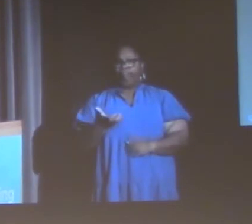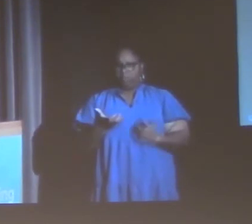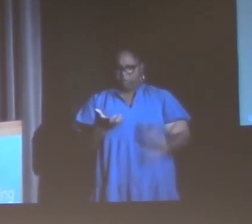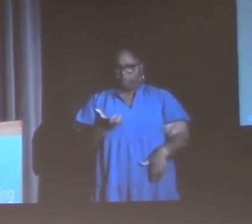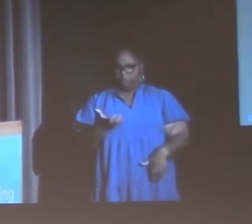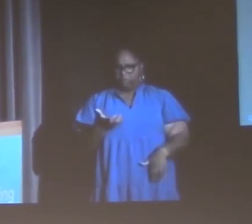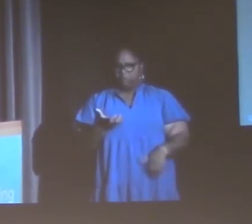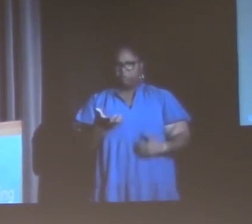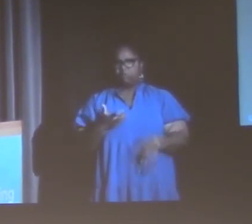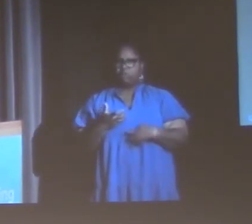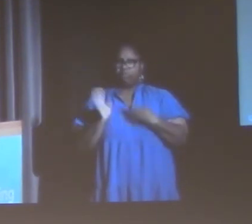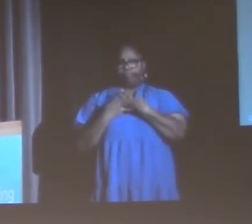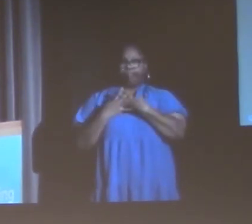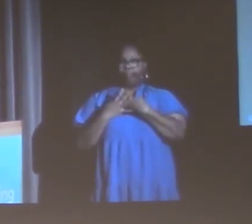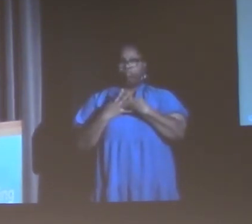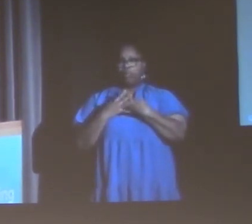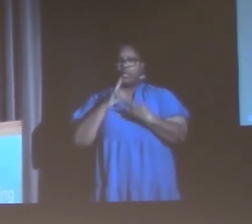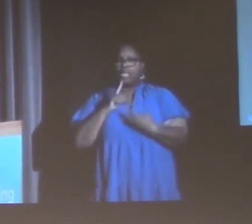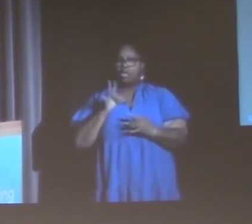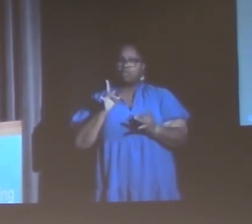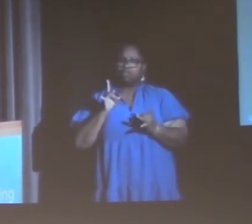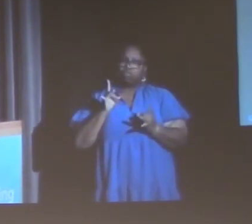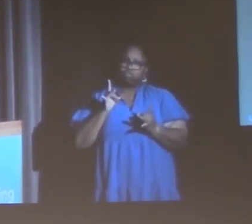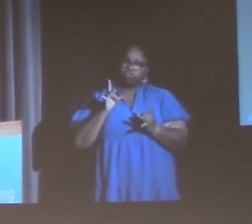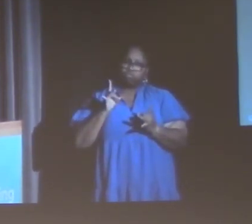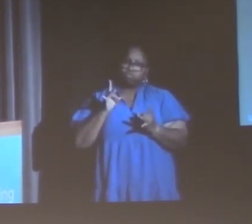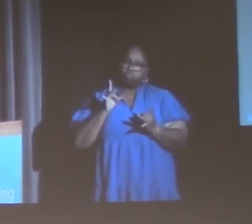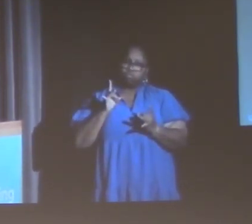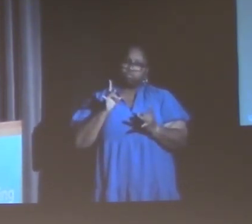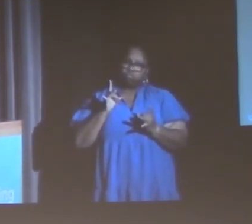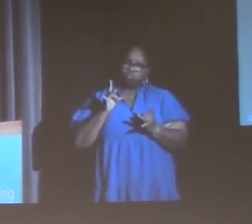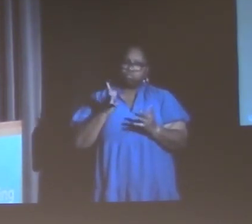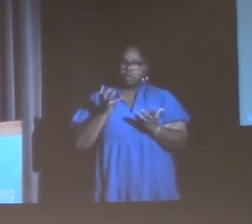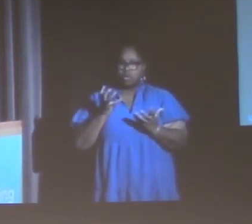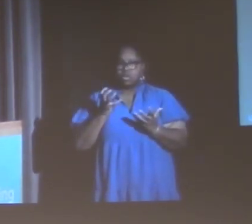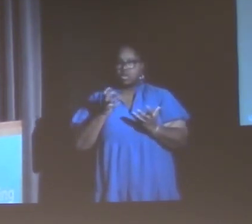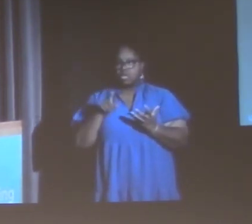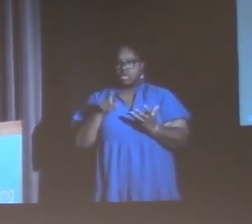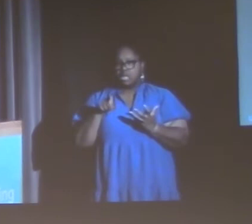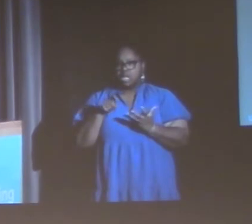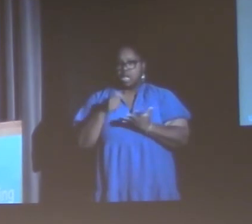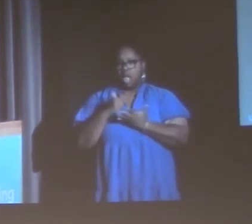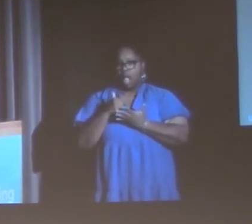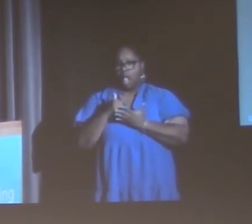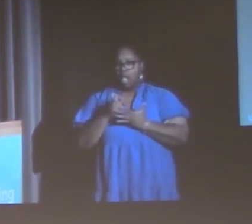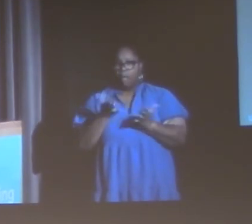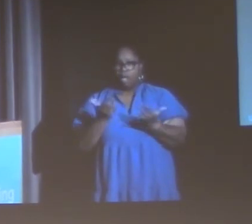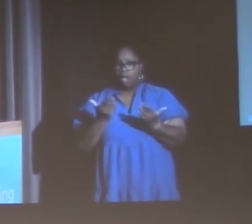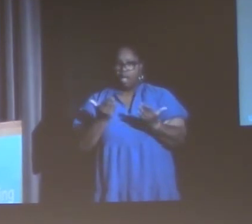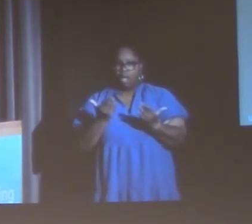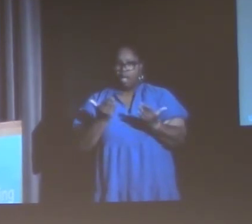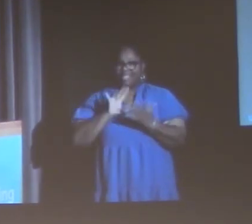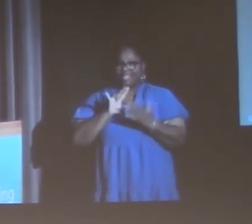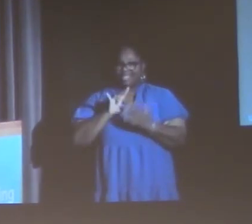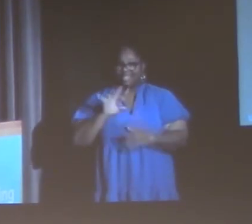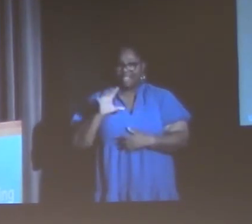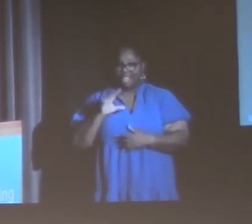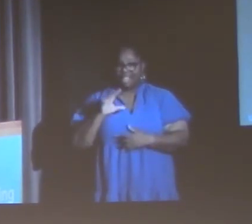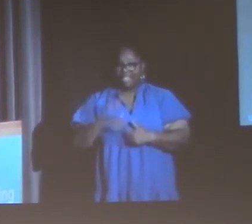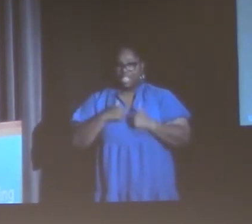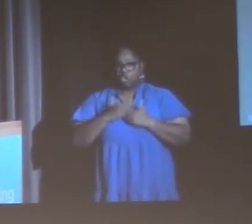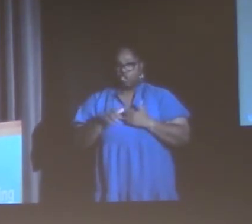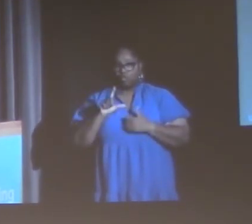state. I was in a desperate state when I was incarcerated. Like, I was facing 75 years to life. I was